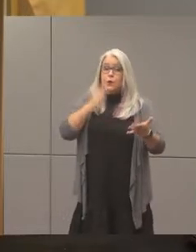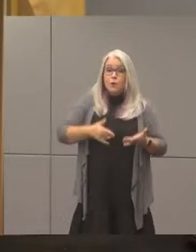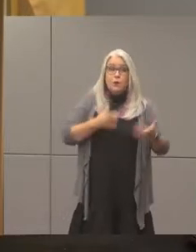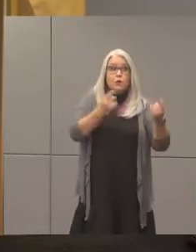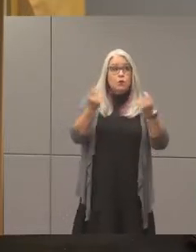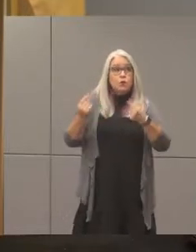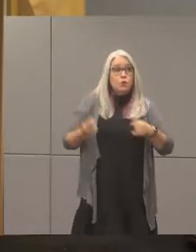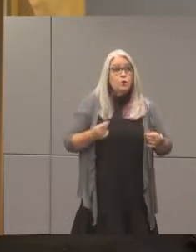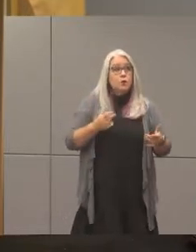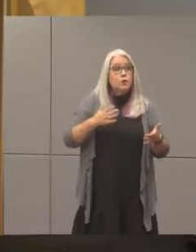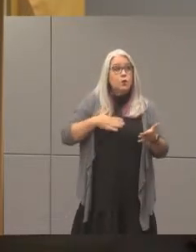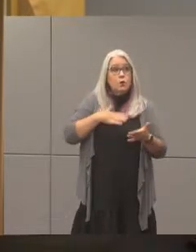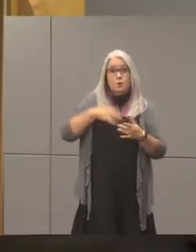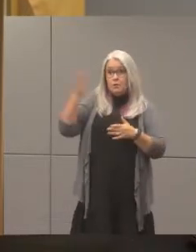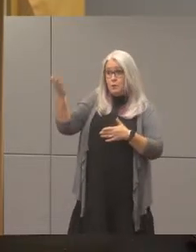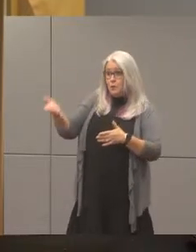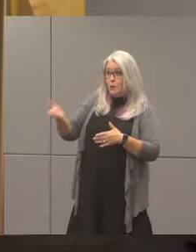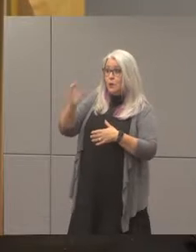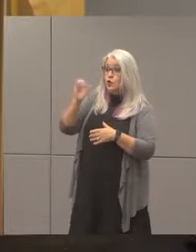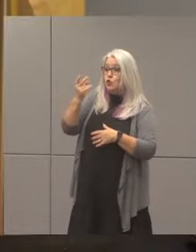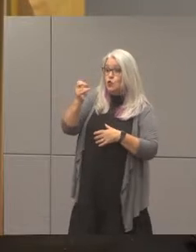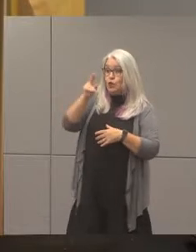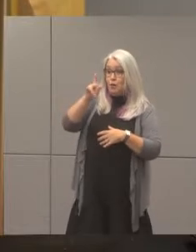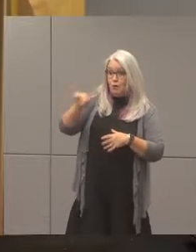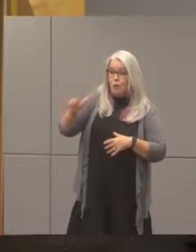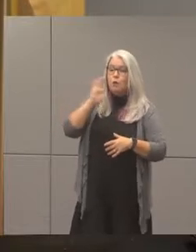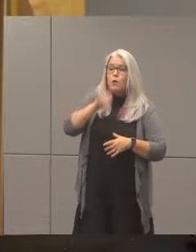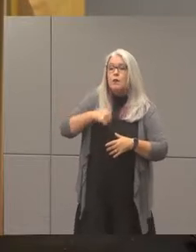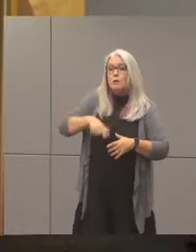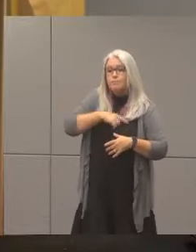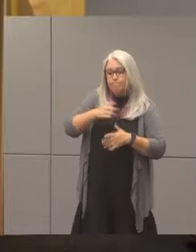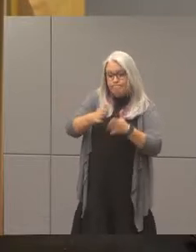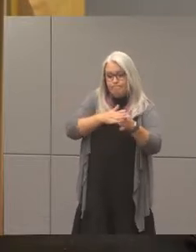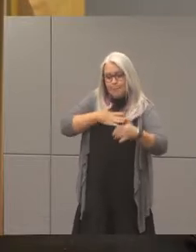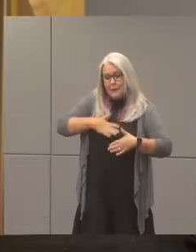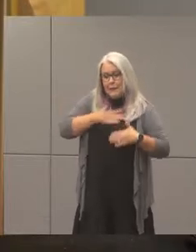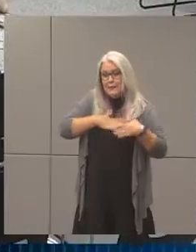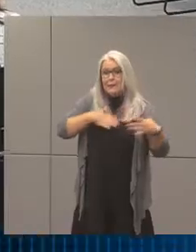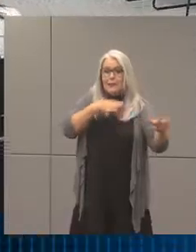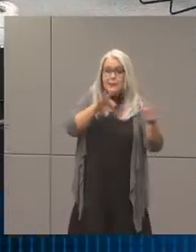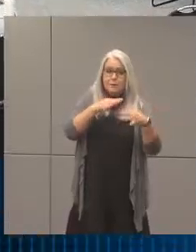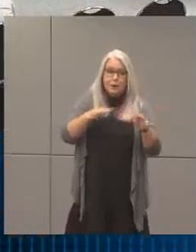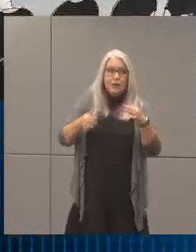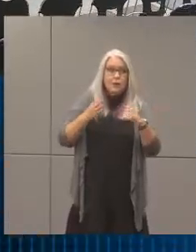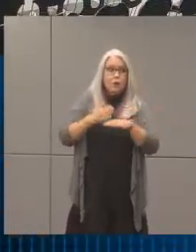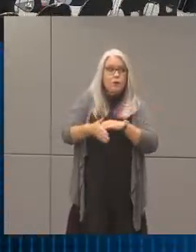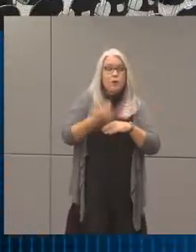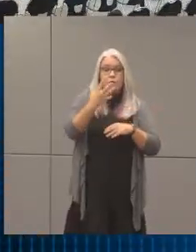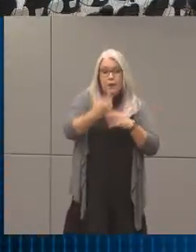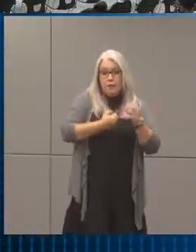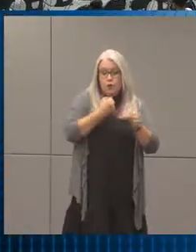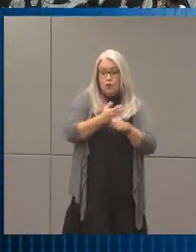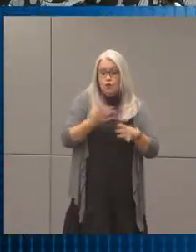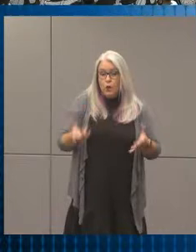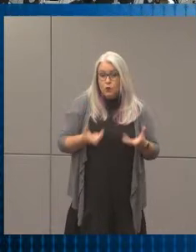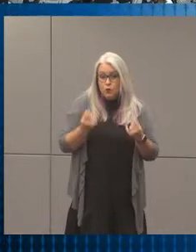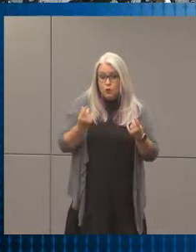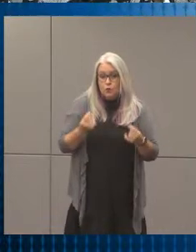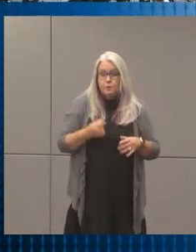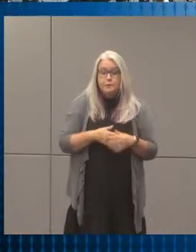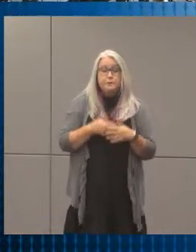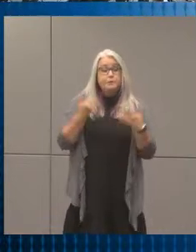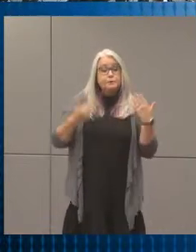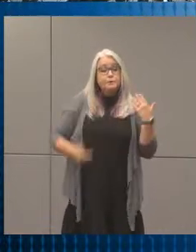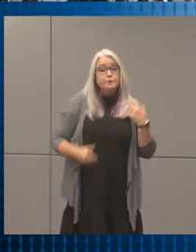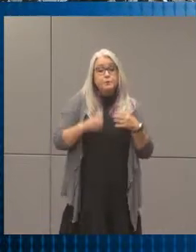Cheryl, would you please explain what you're going to be doing? Certainly. We are going to